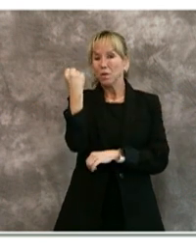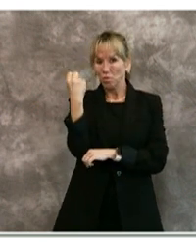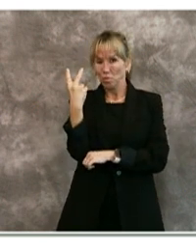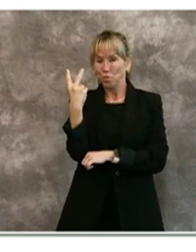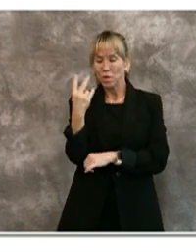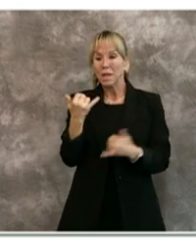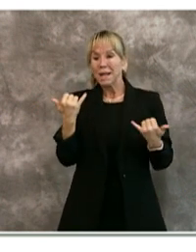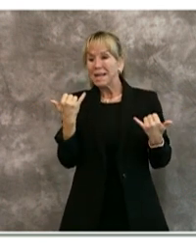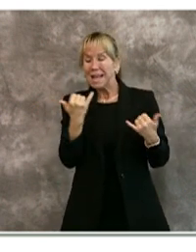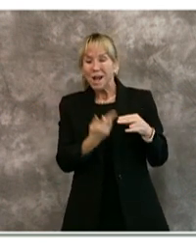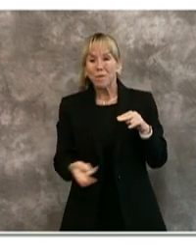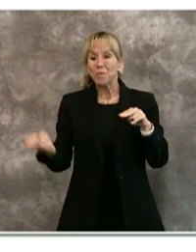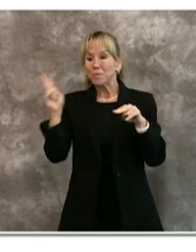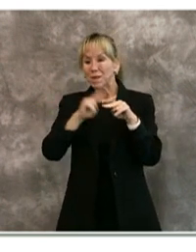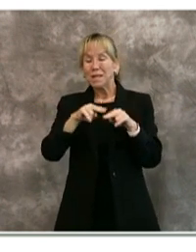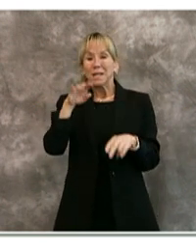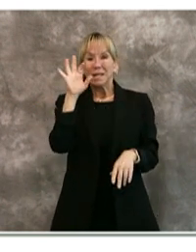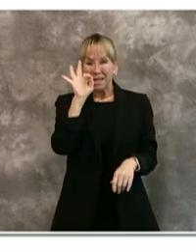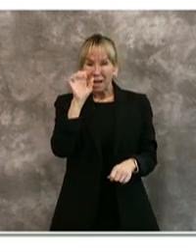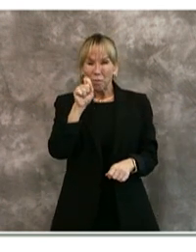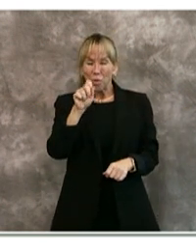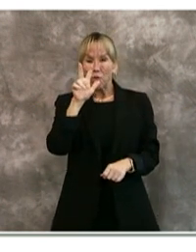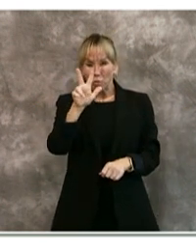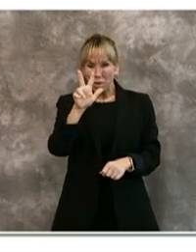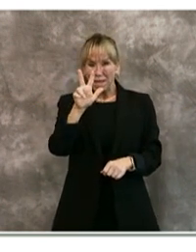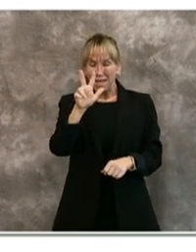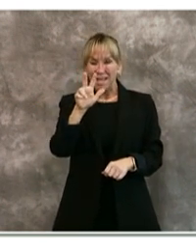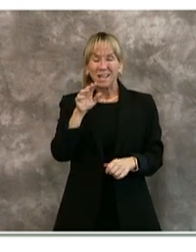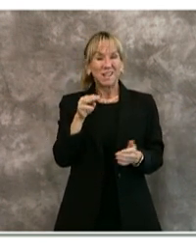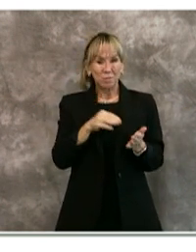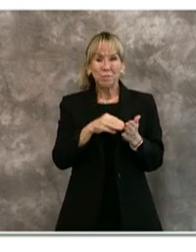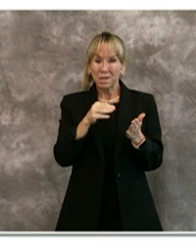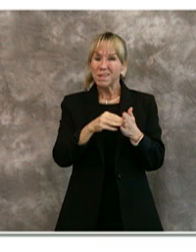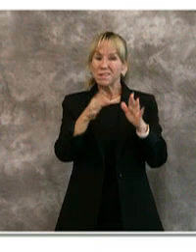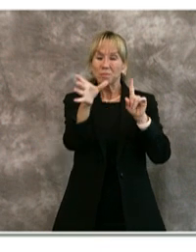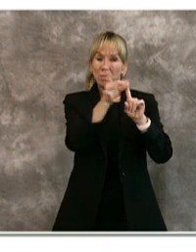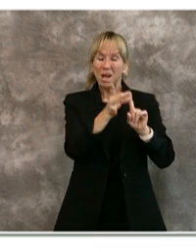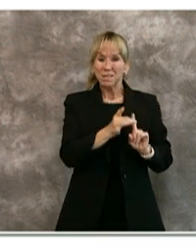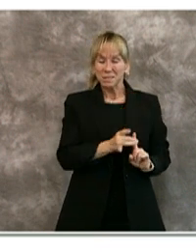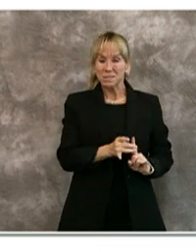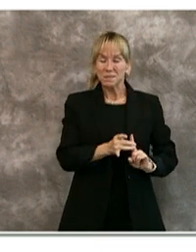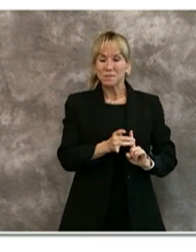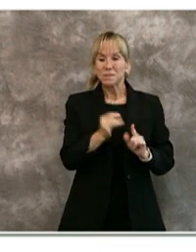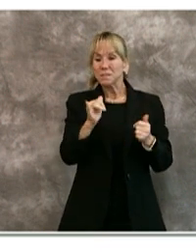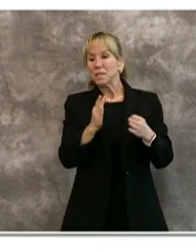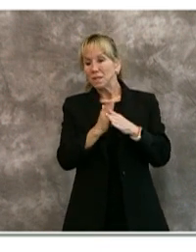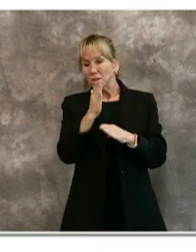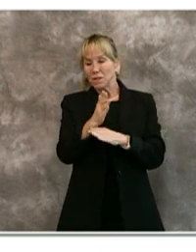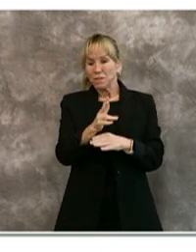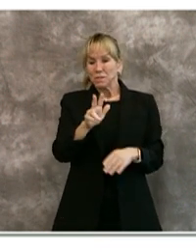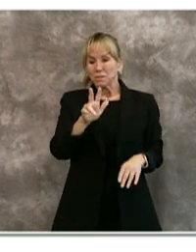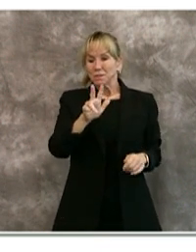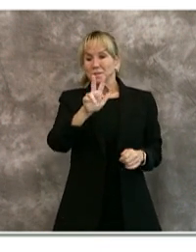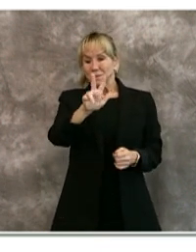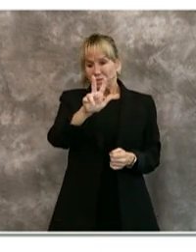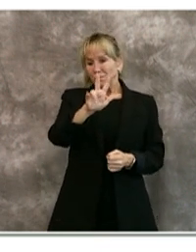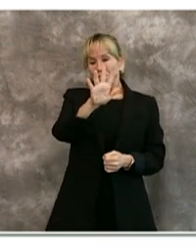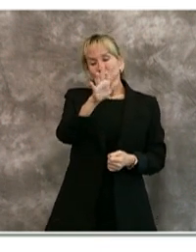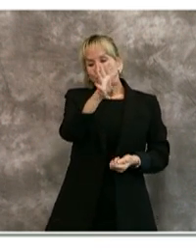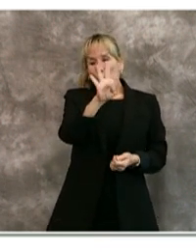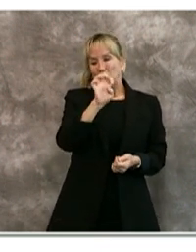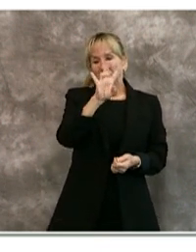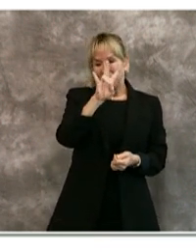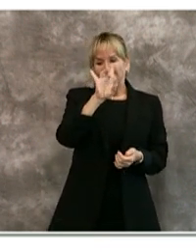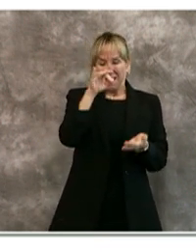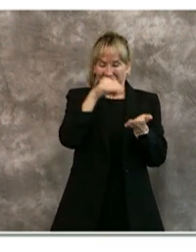almost 9.3 million positive cases, including over 478,000 deaths.